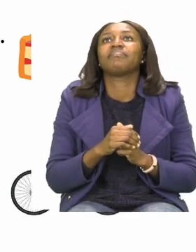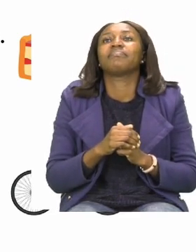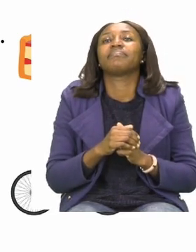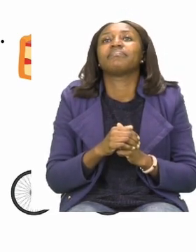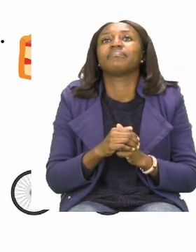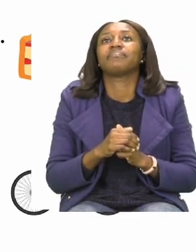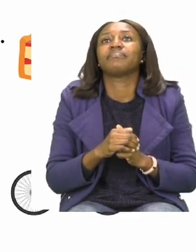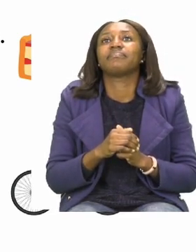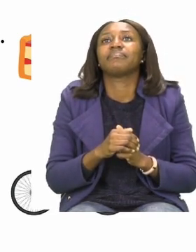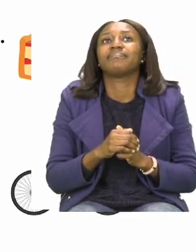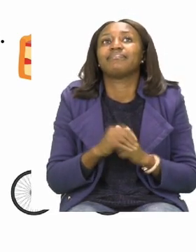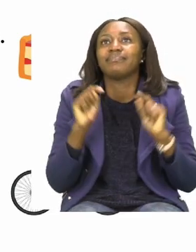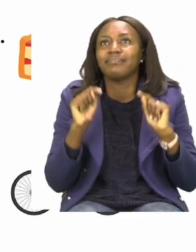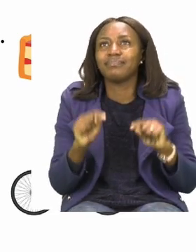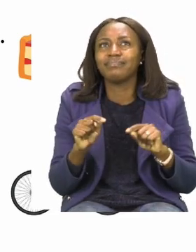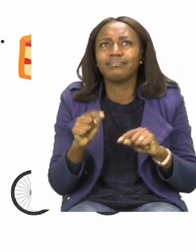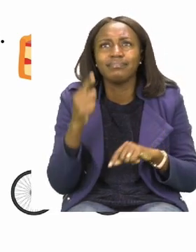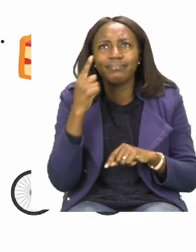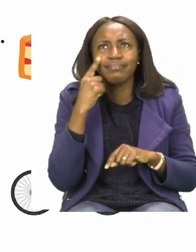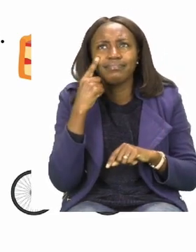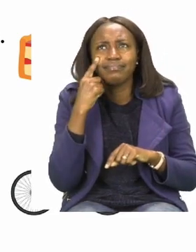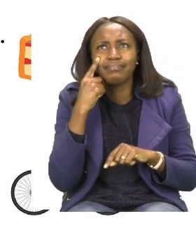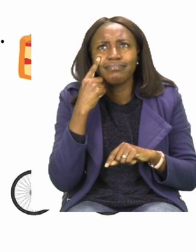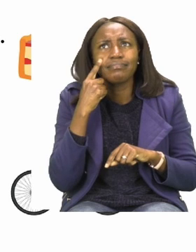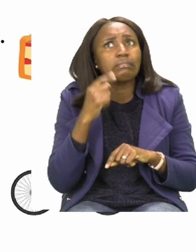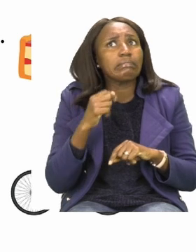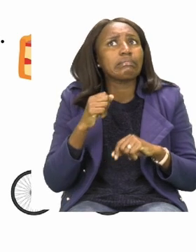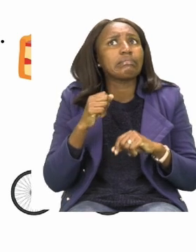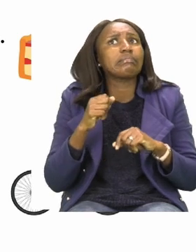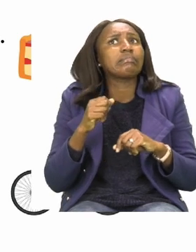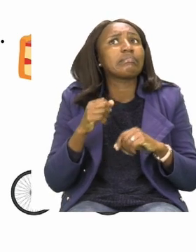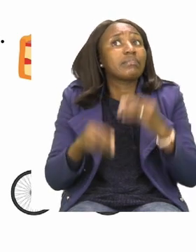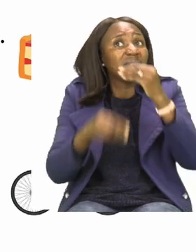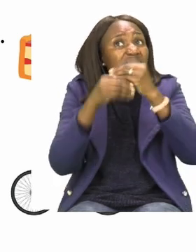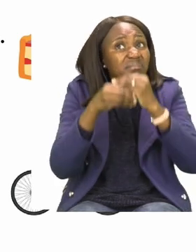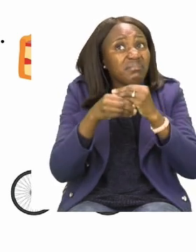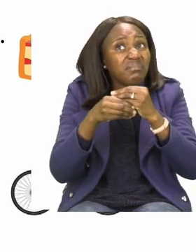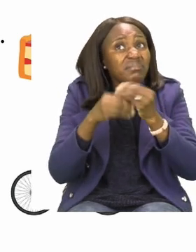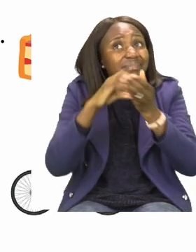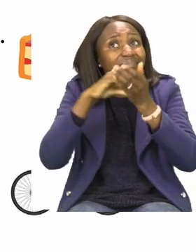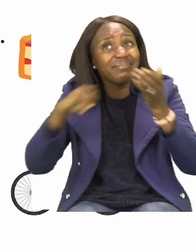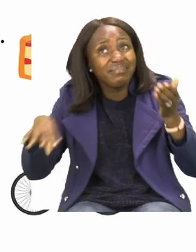now need to decide, are we adding, subtracting,